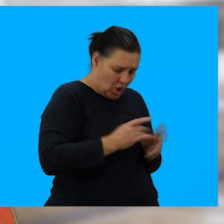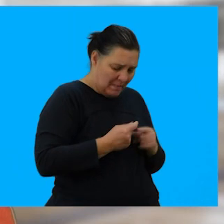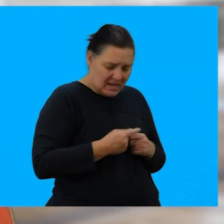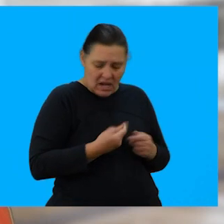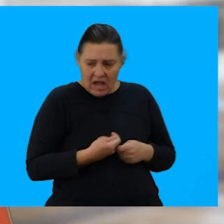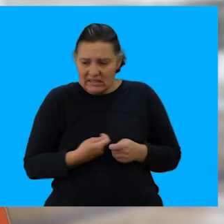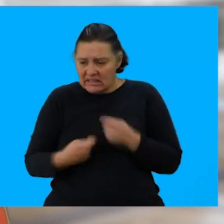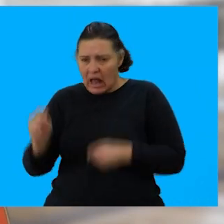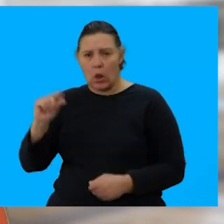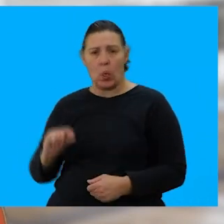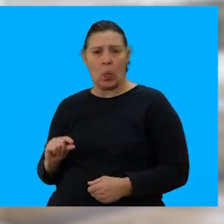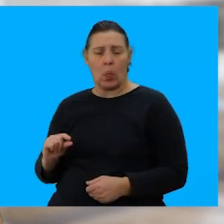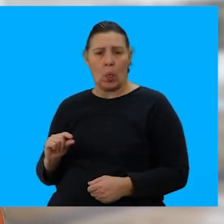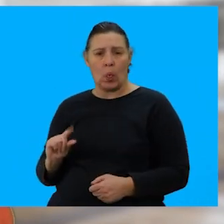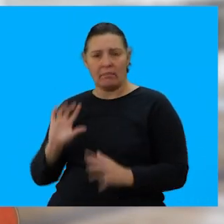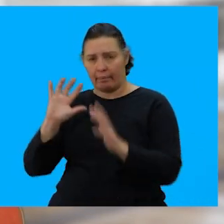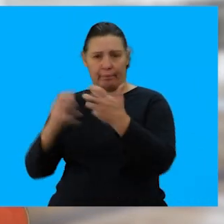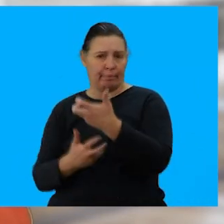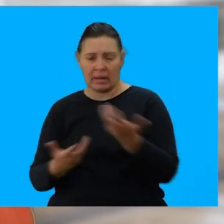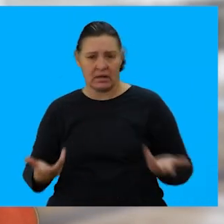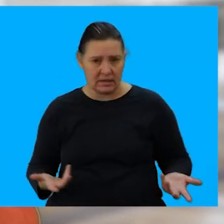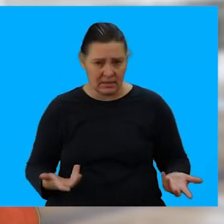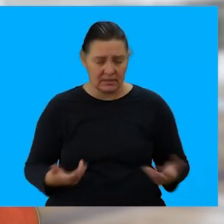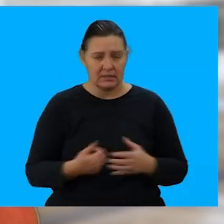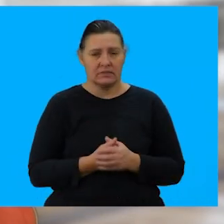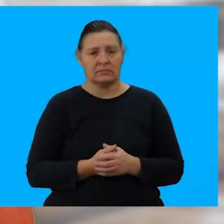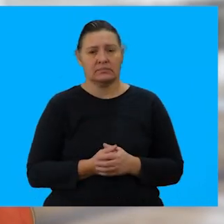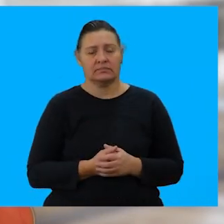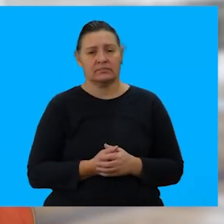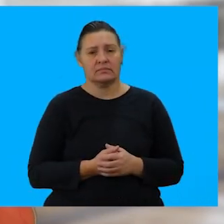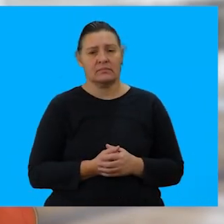produce less end products or final products.